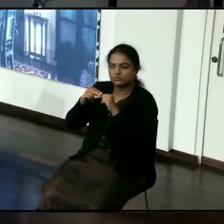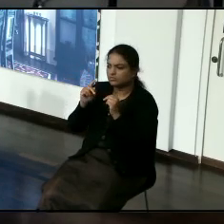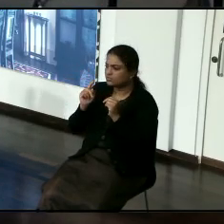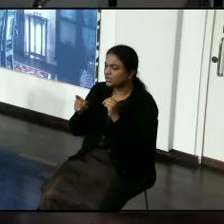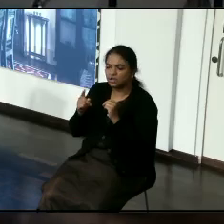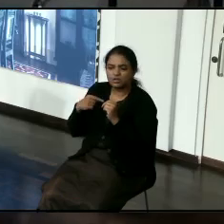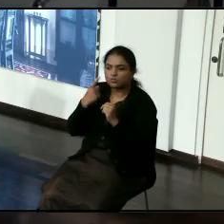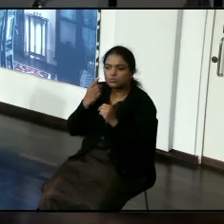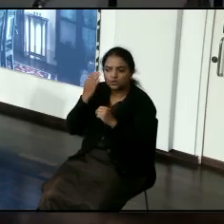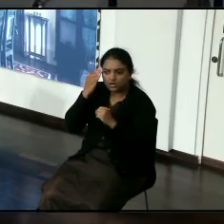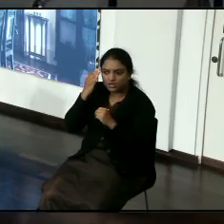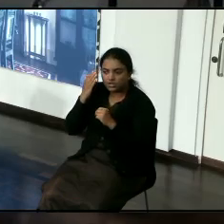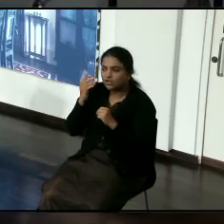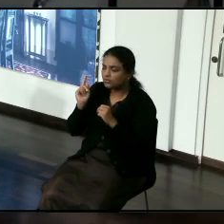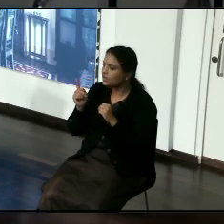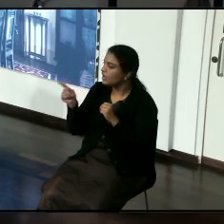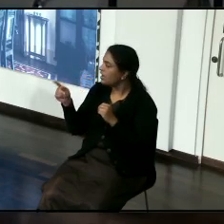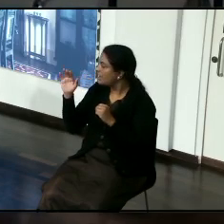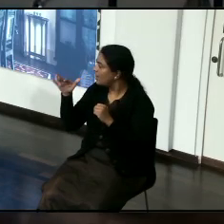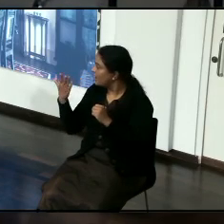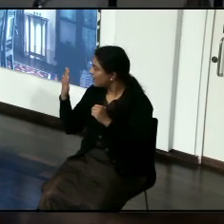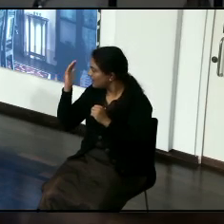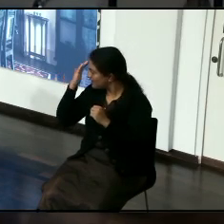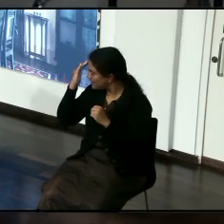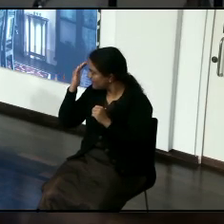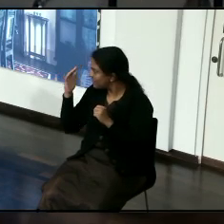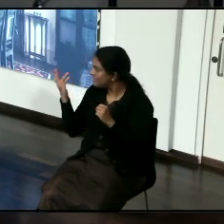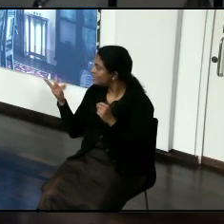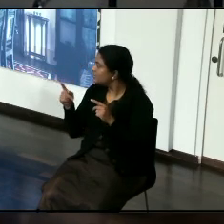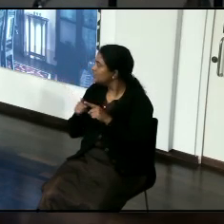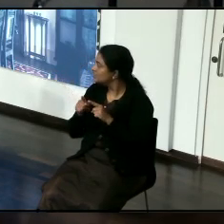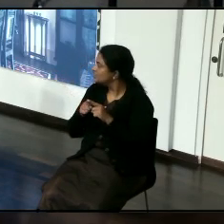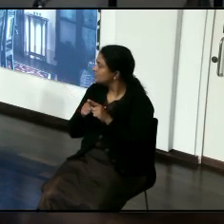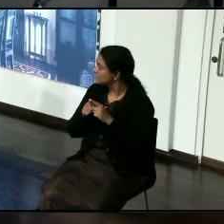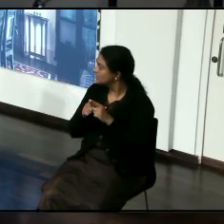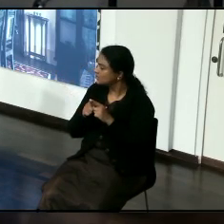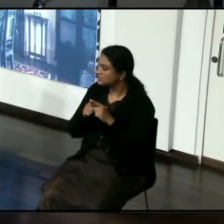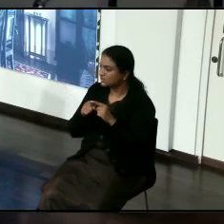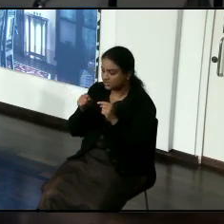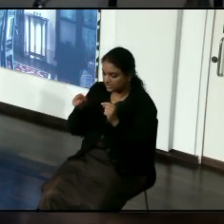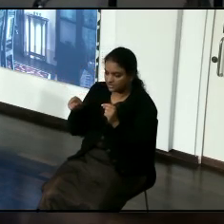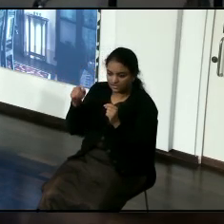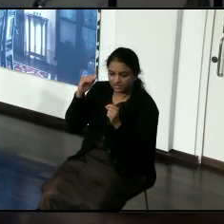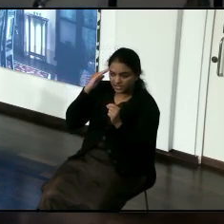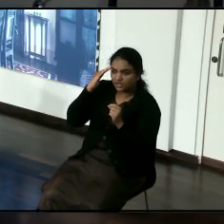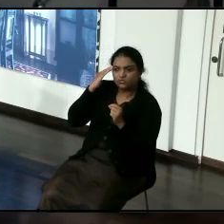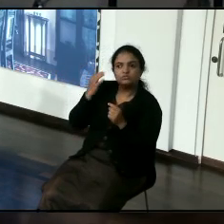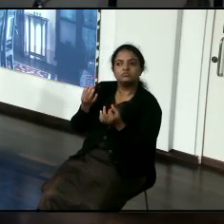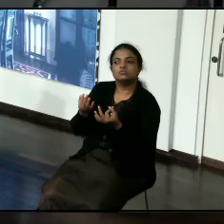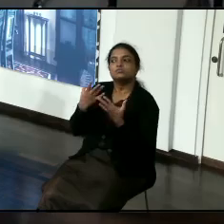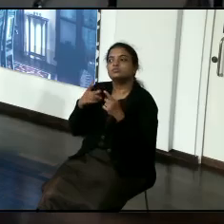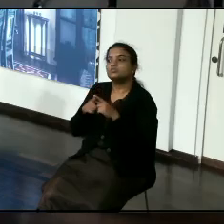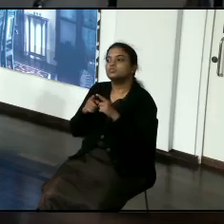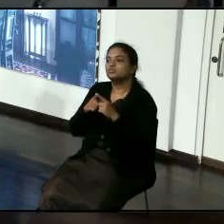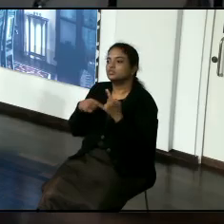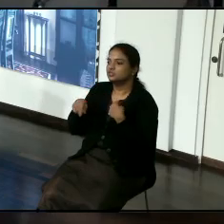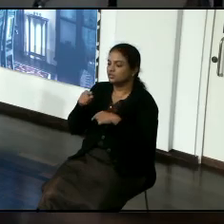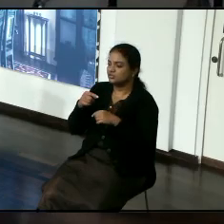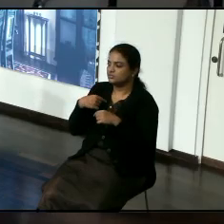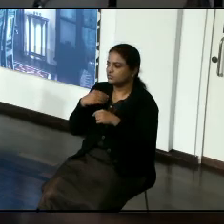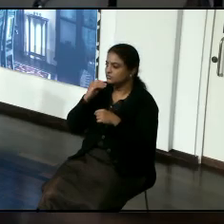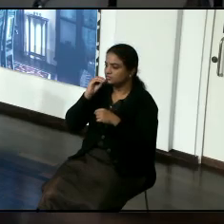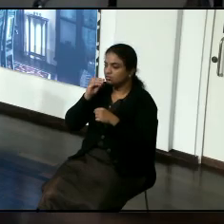that. So I said, how do you know that? Because he knows everything about everything. And he started telling me about